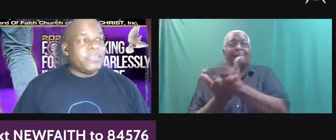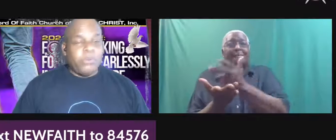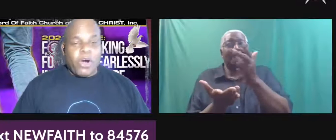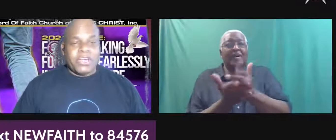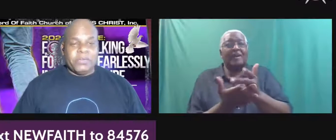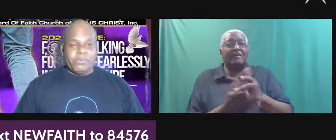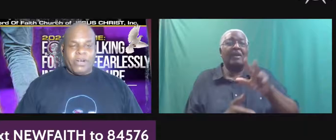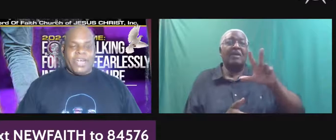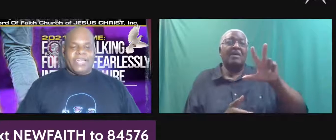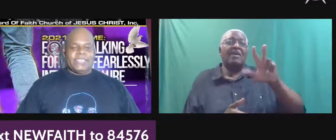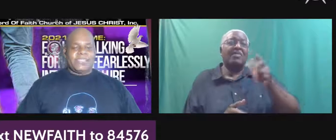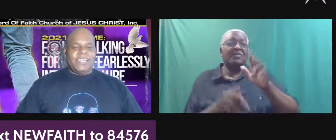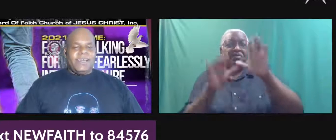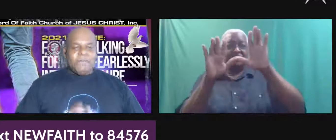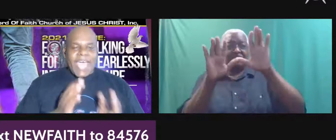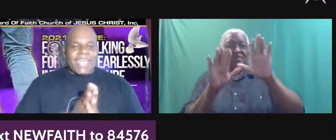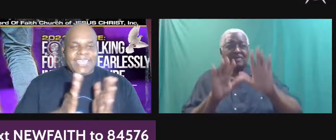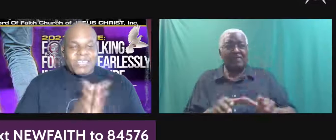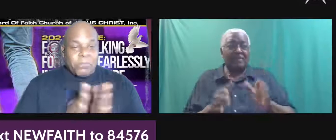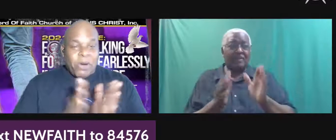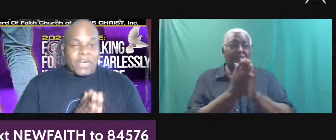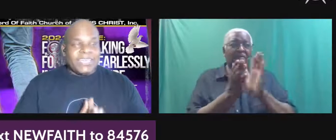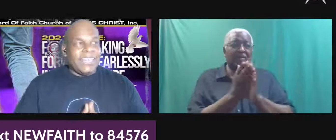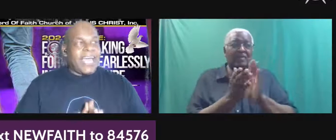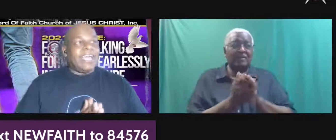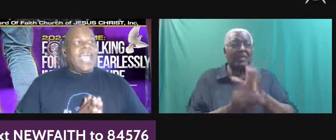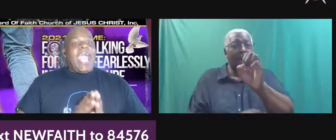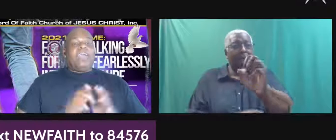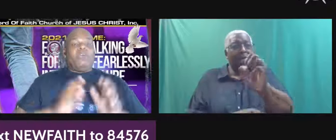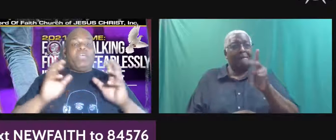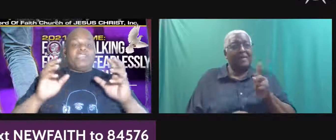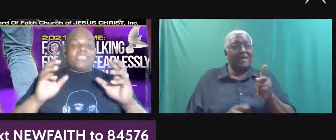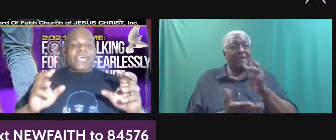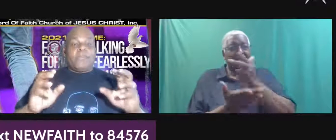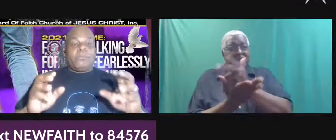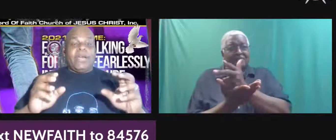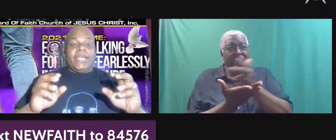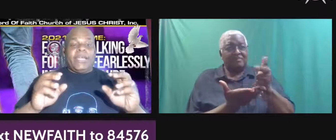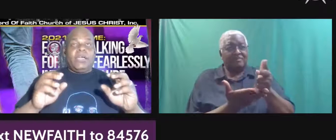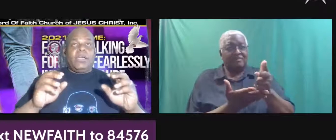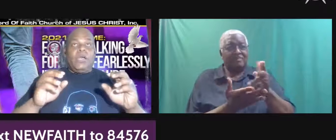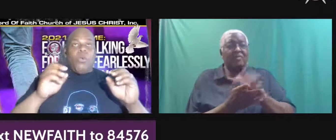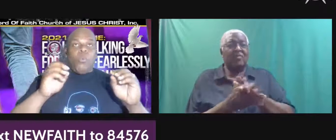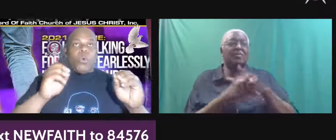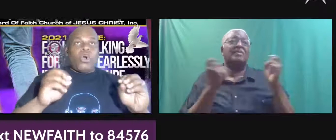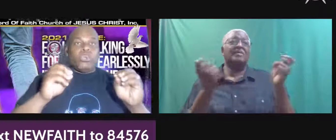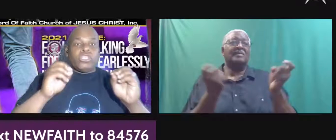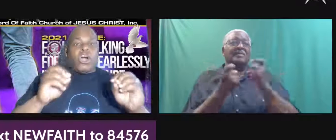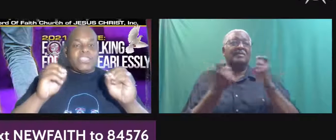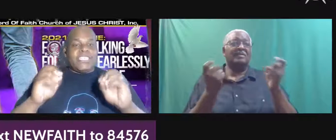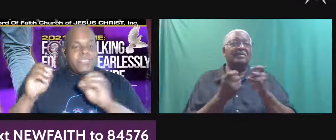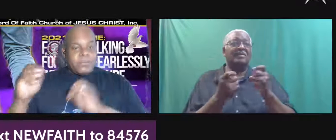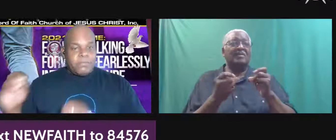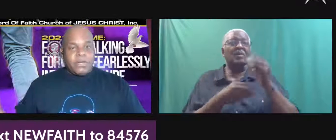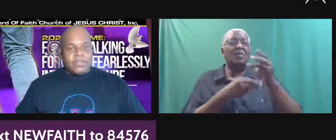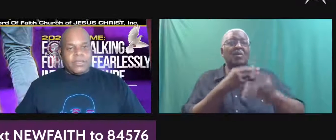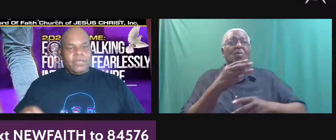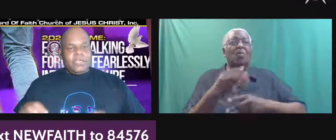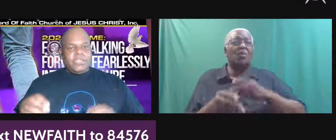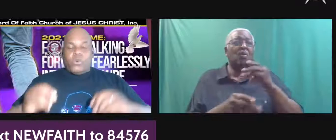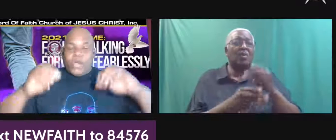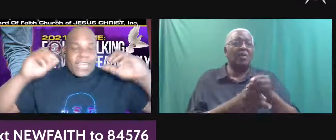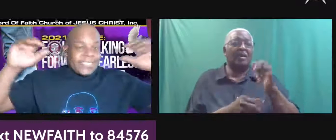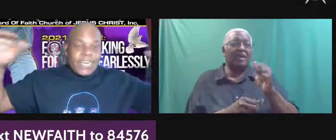Third Sunday Park and Praise. Back in the parking lot. And we are celebrating World Autism